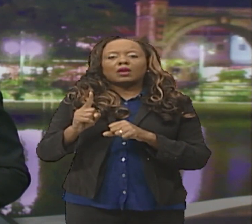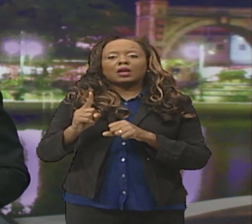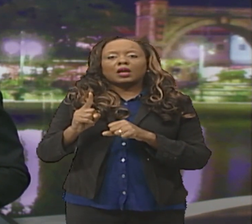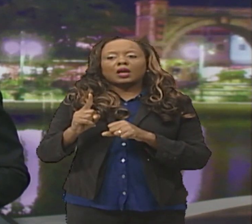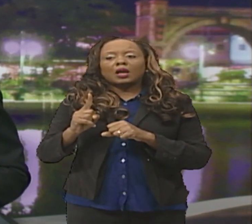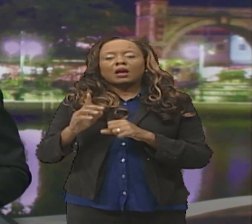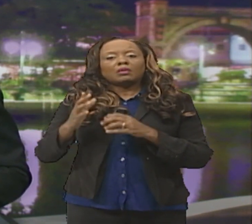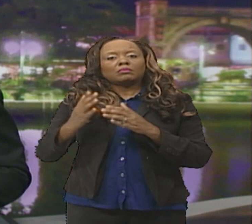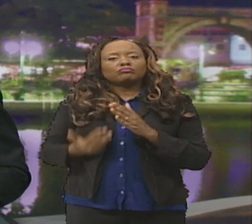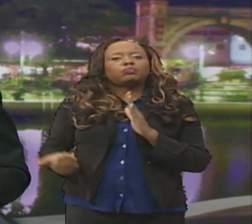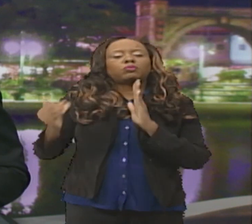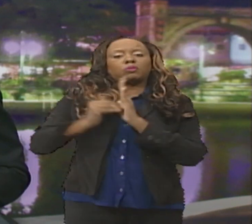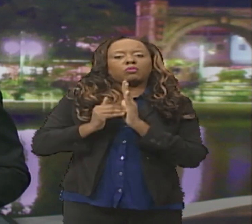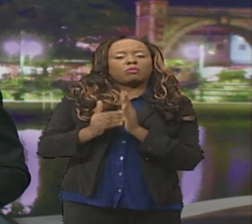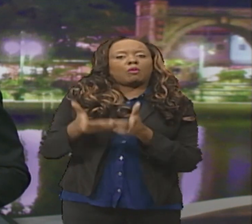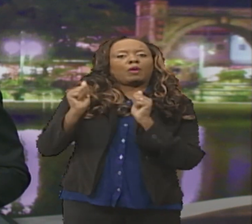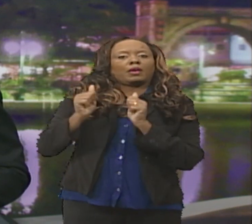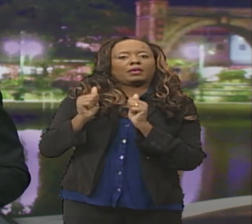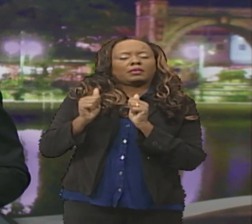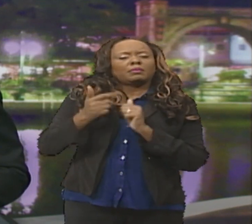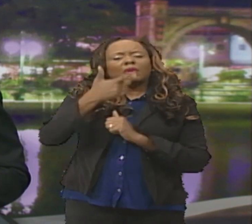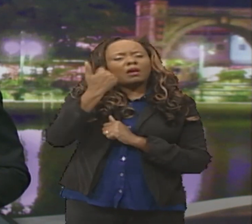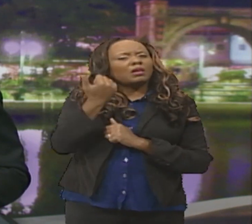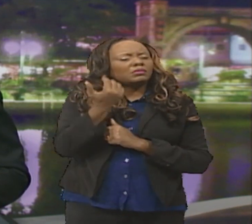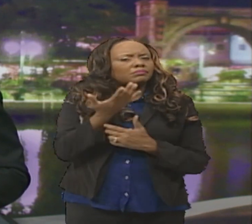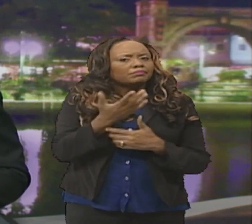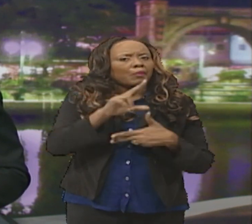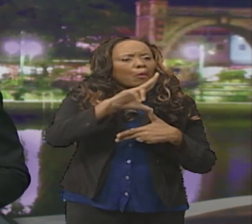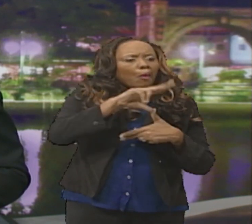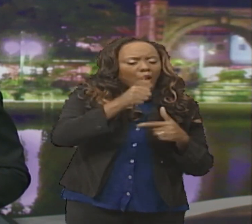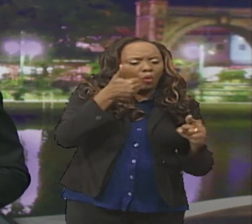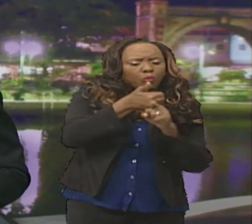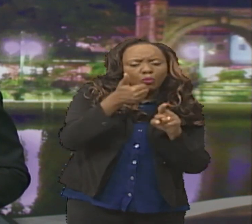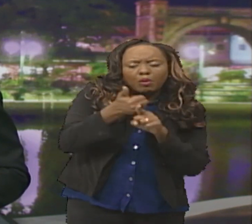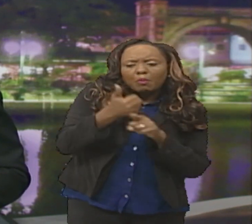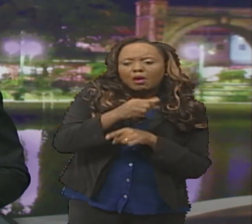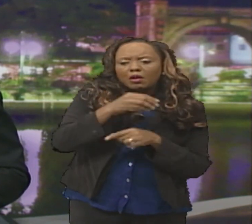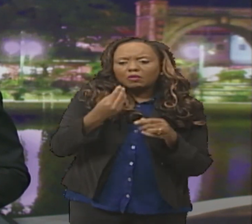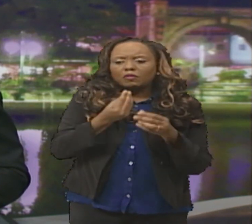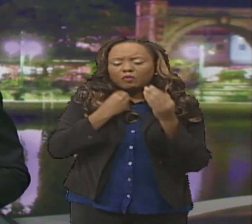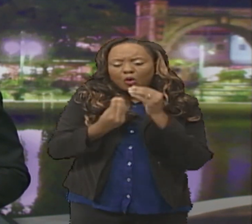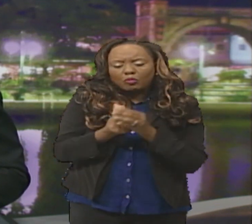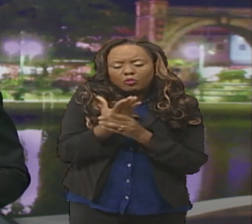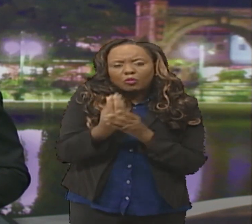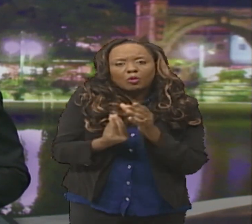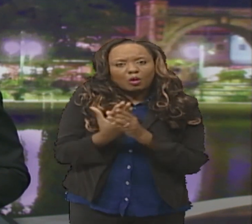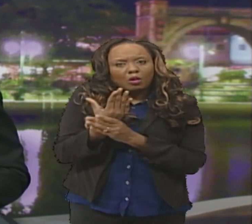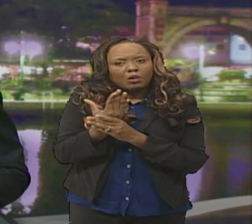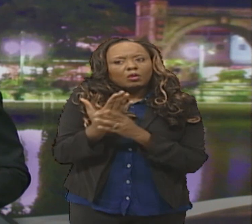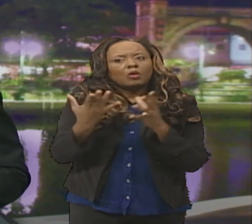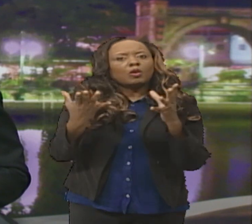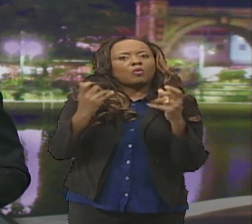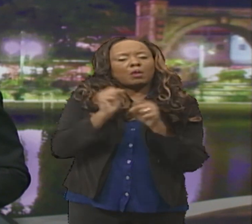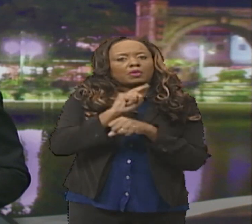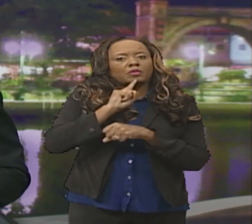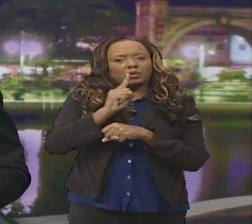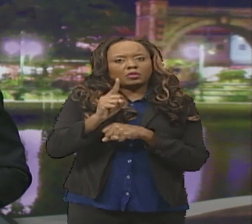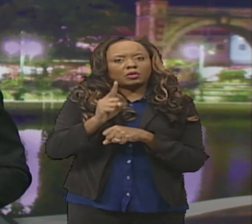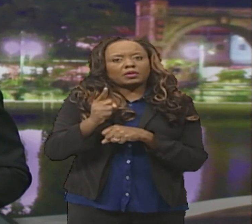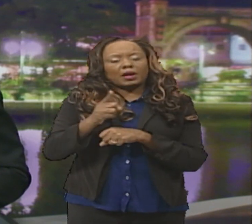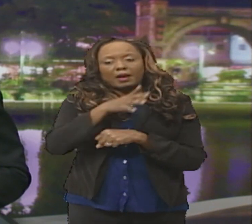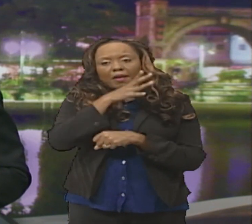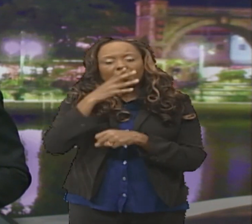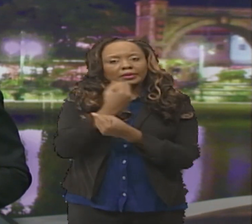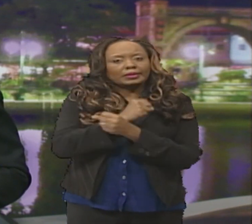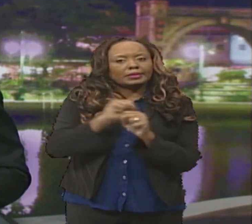like hurricanes. This assertion from Executive Director of the Caribbean Agricultural Research and Development Institute, Barton Clark.